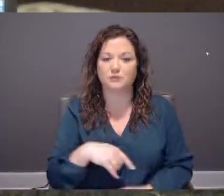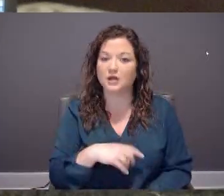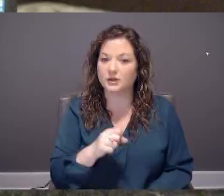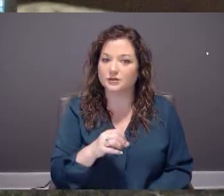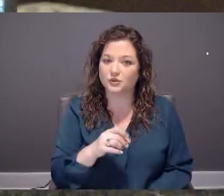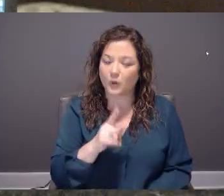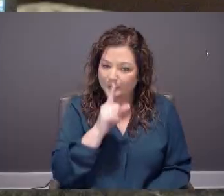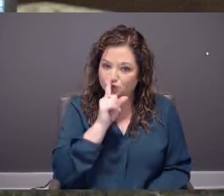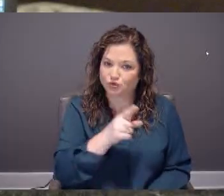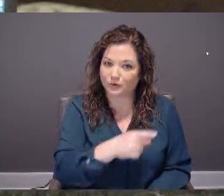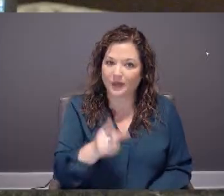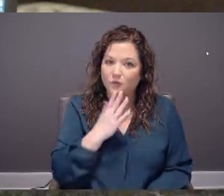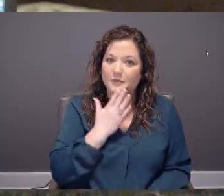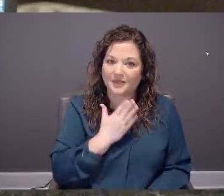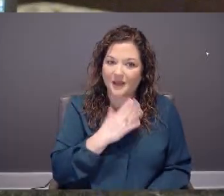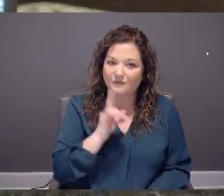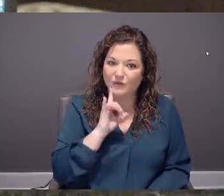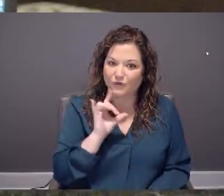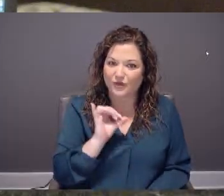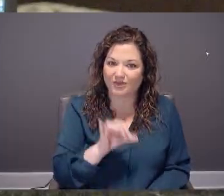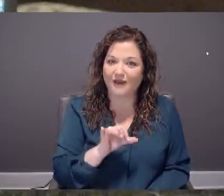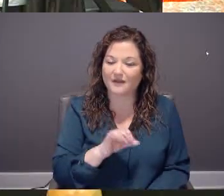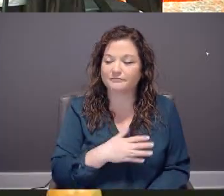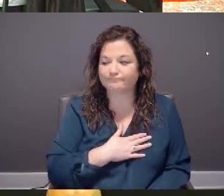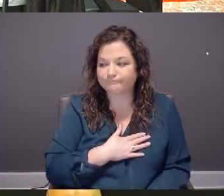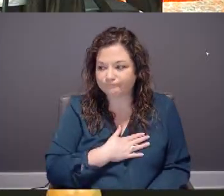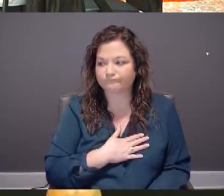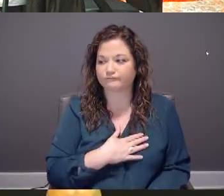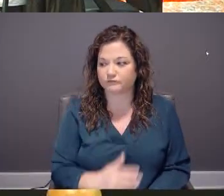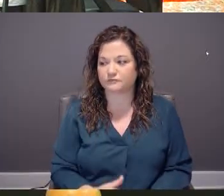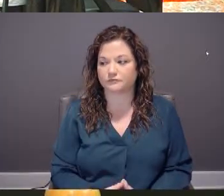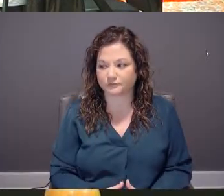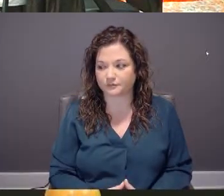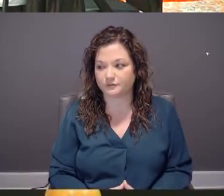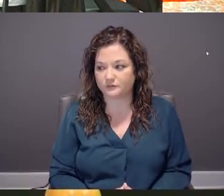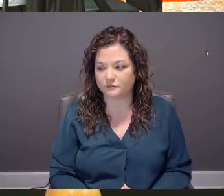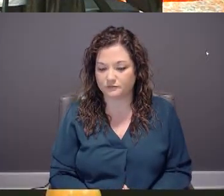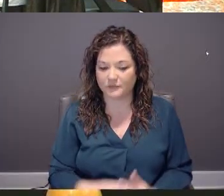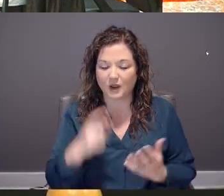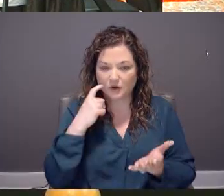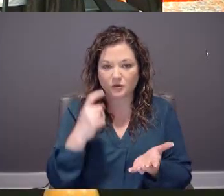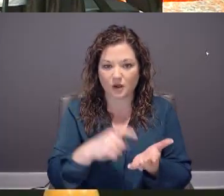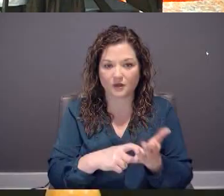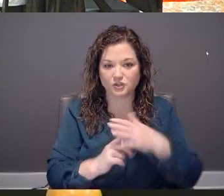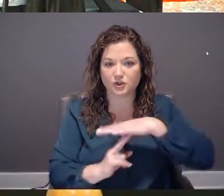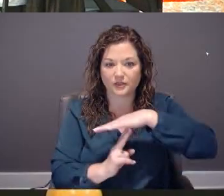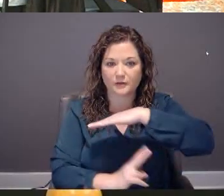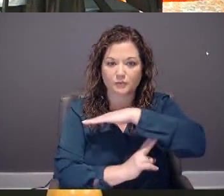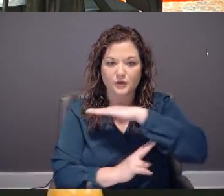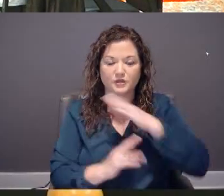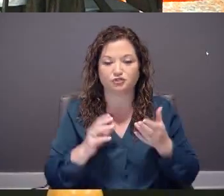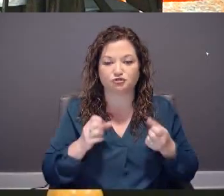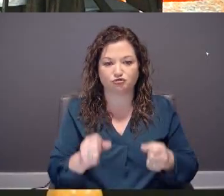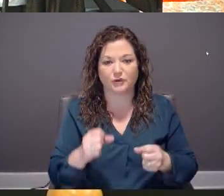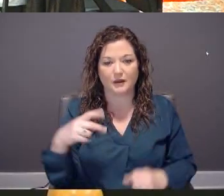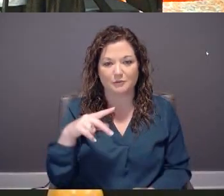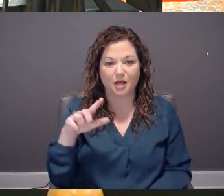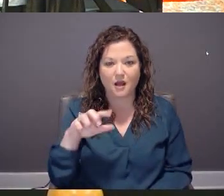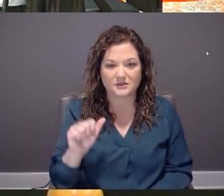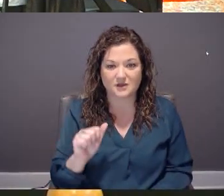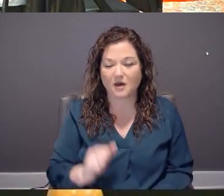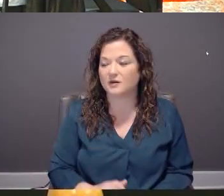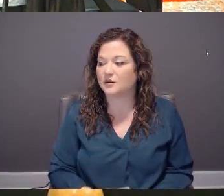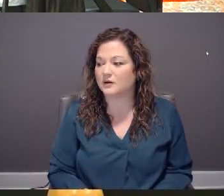further operationalize the Bridge Street Plaza. Yeah, it's really, really appreciate IT. It will certainly make their